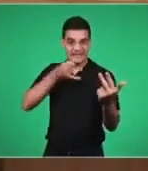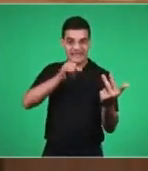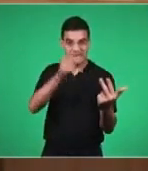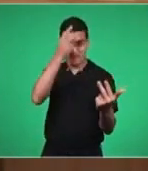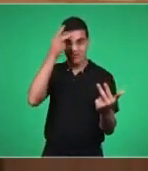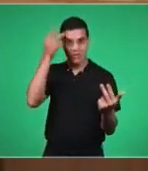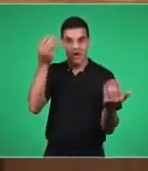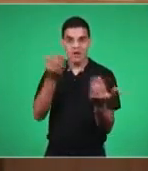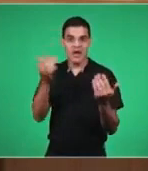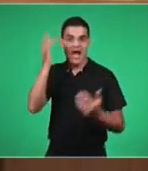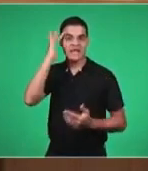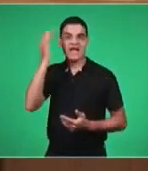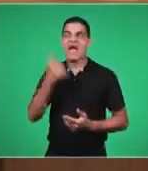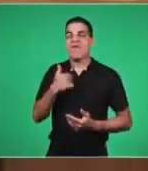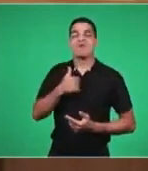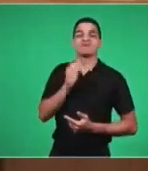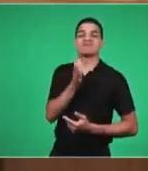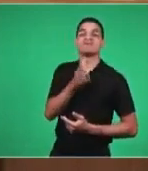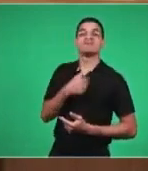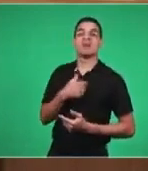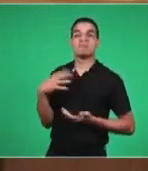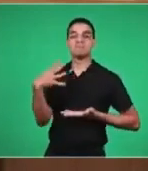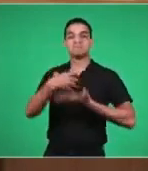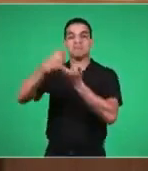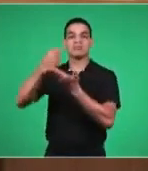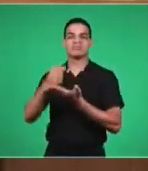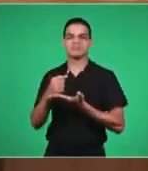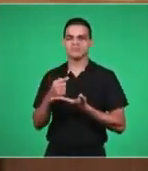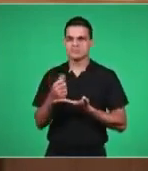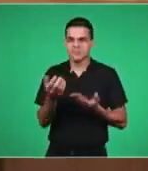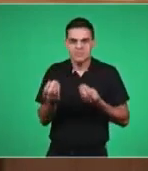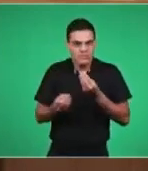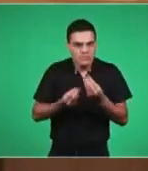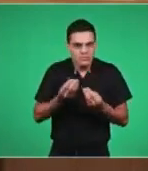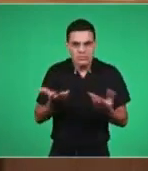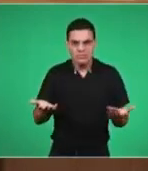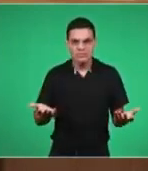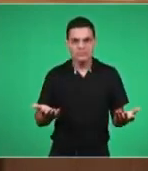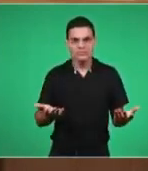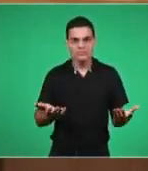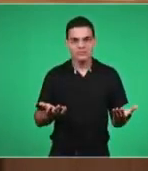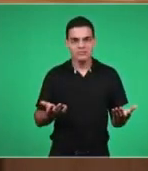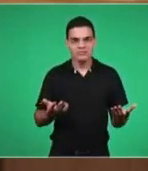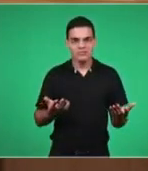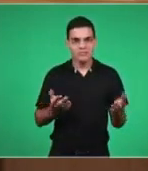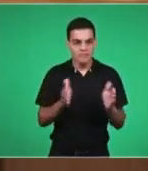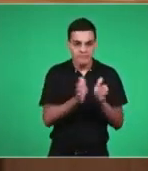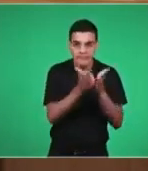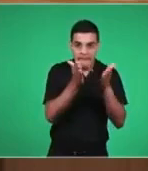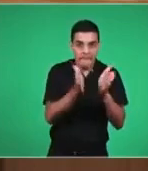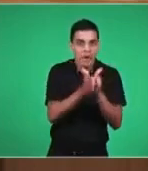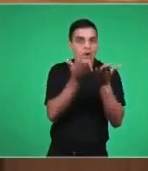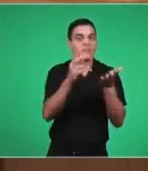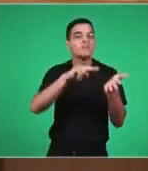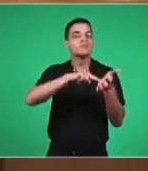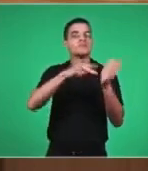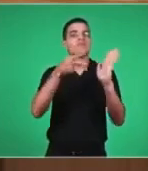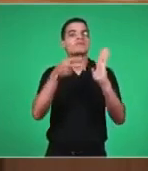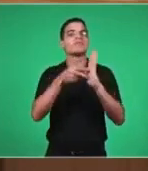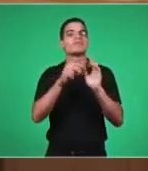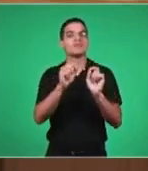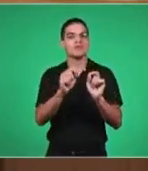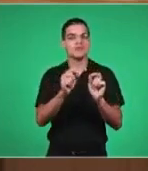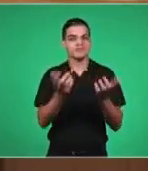So when he finds these people in this way and they accept the Lord, they're the ones who are going